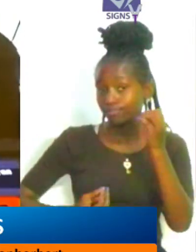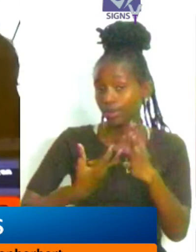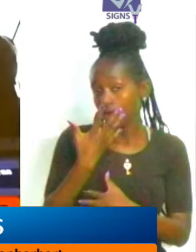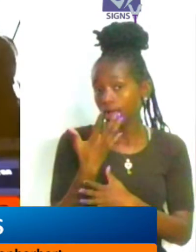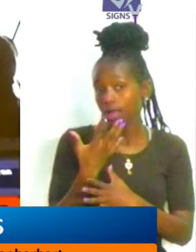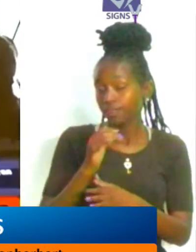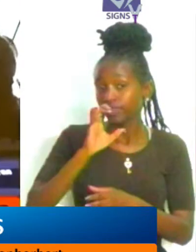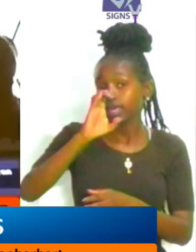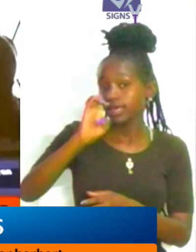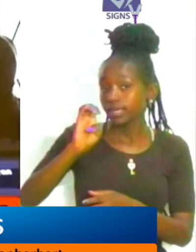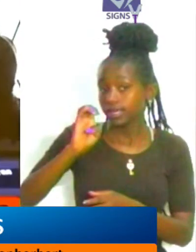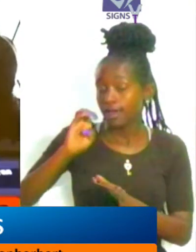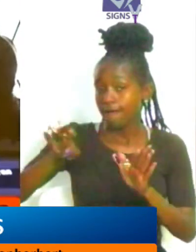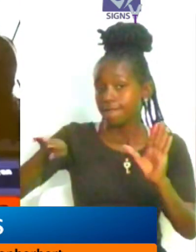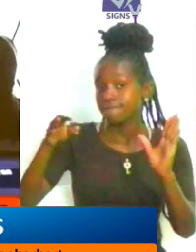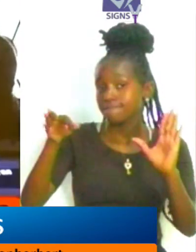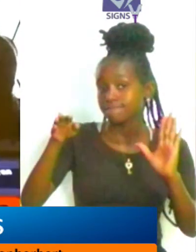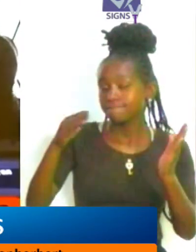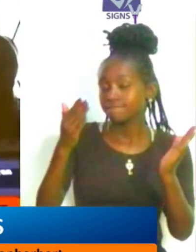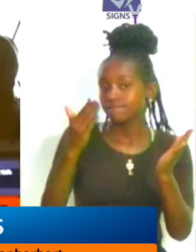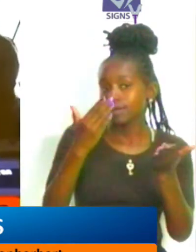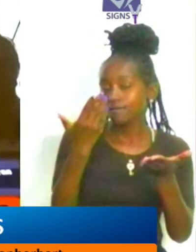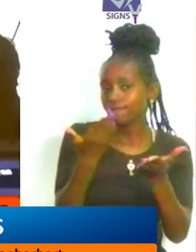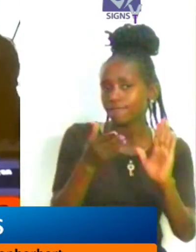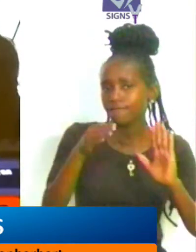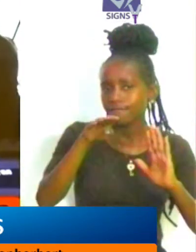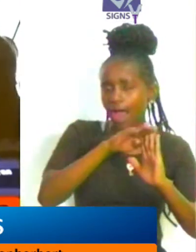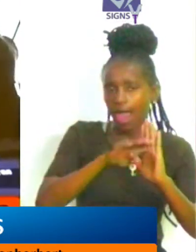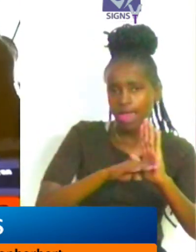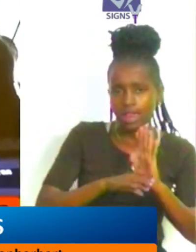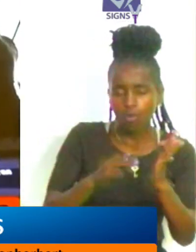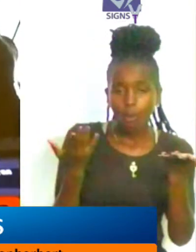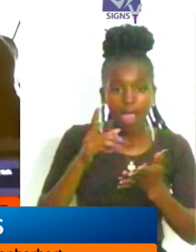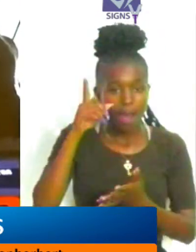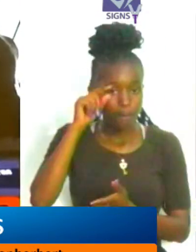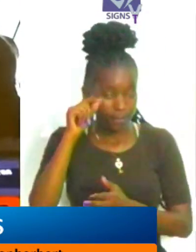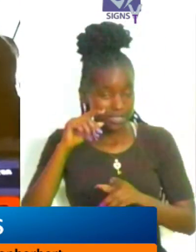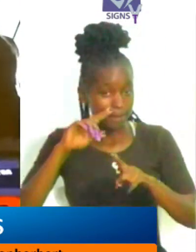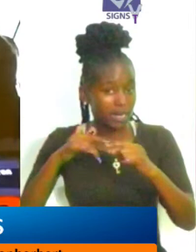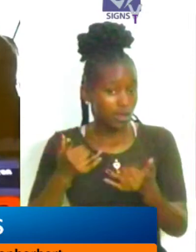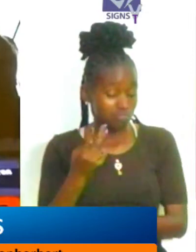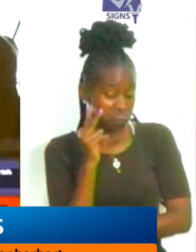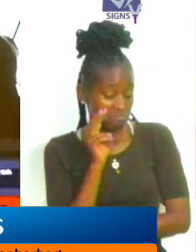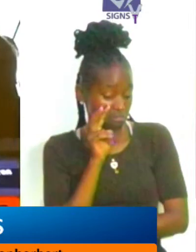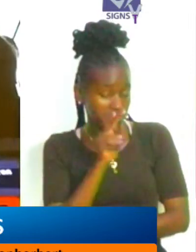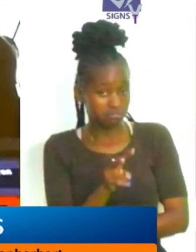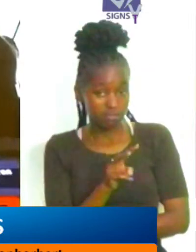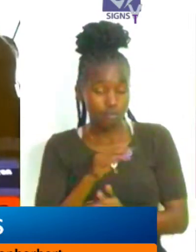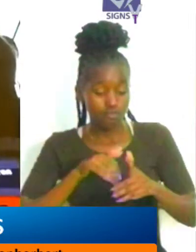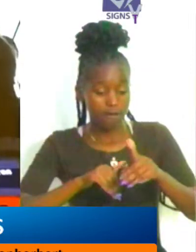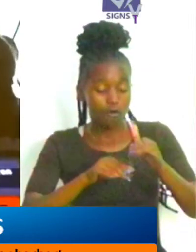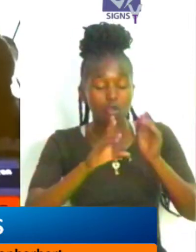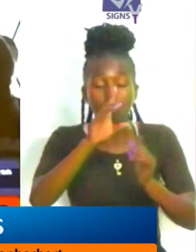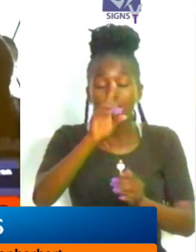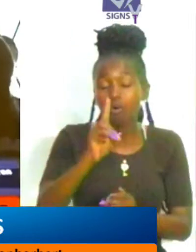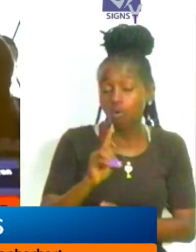in Mombasa, and it is already interlinked with the ODPP.